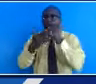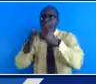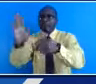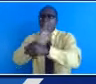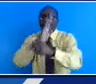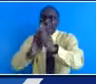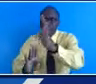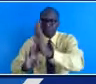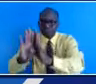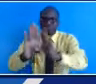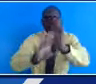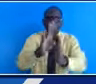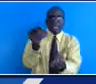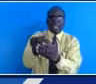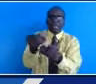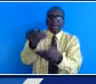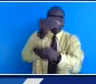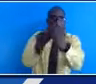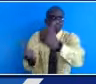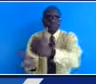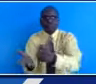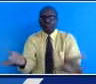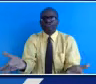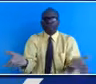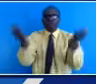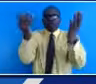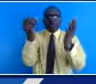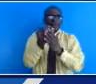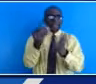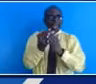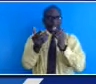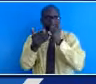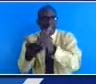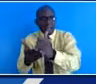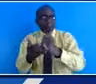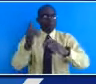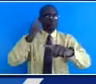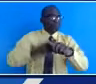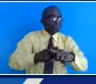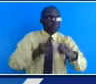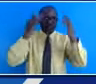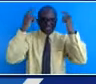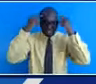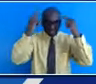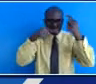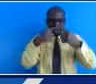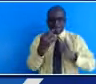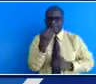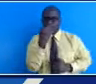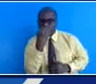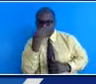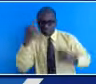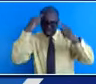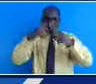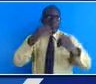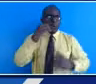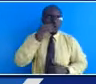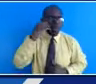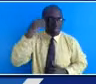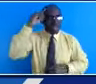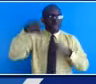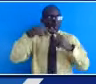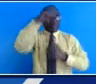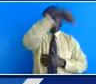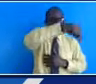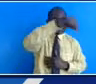support your local businesses so your downtowns don't become desolate. They stay thriving and make your community that